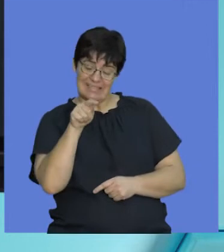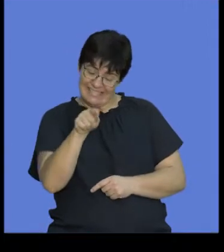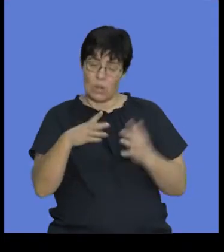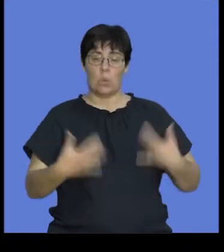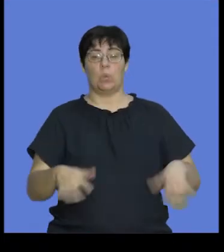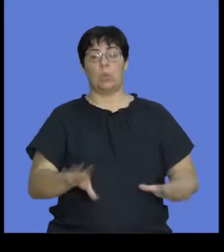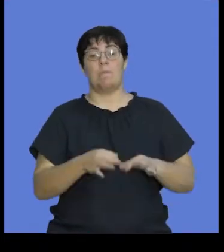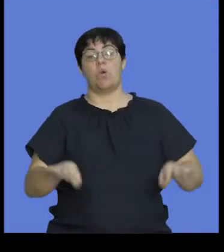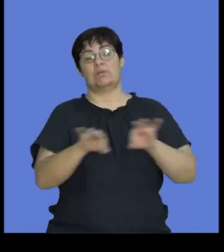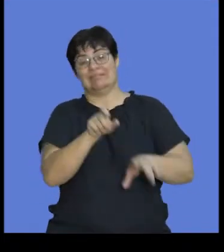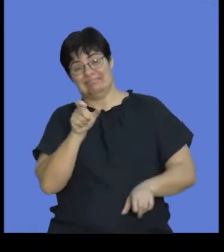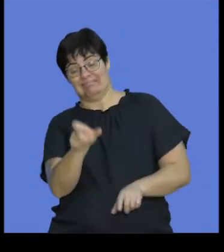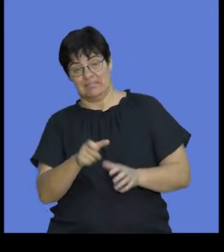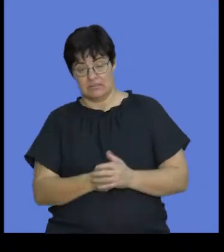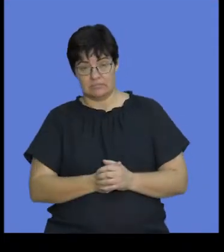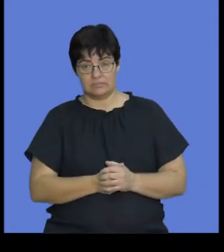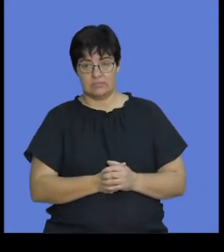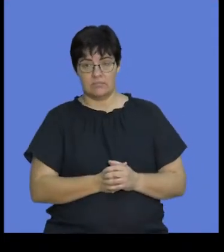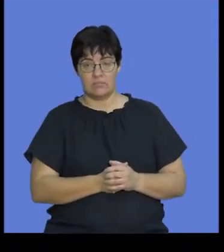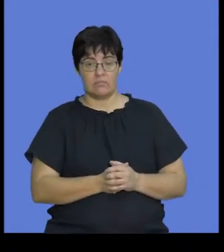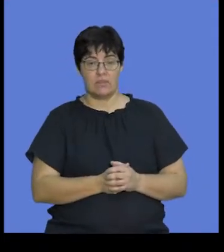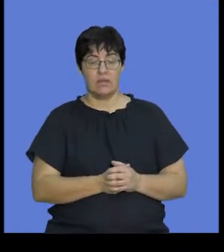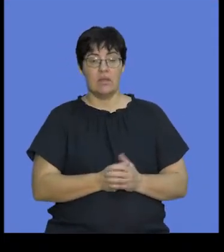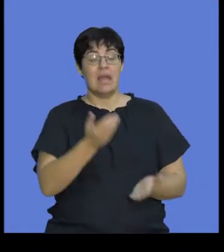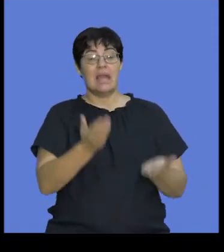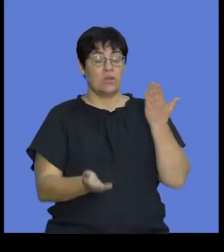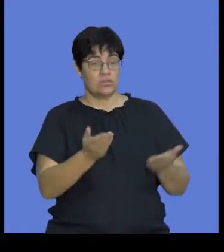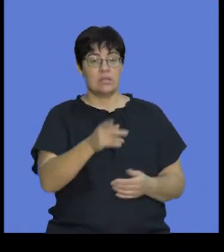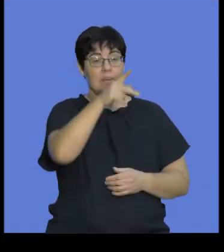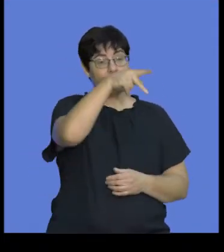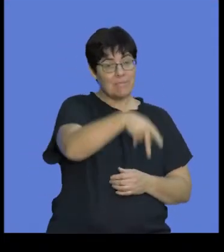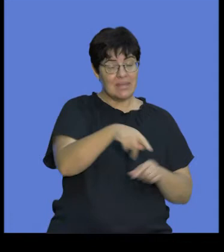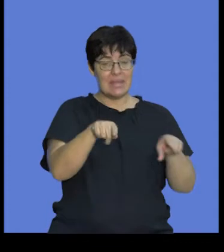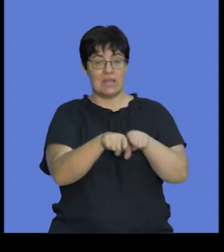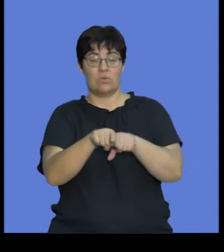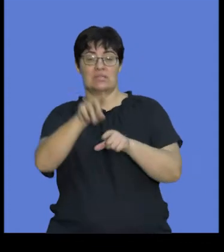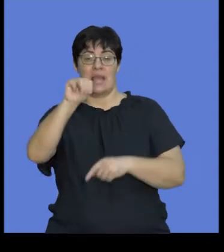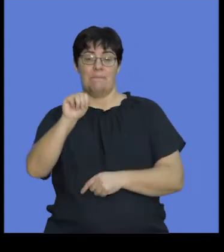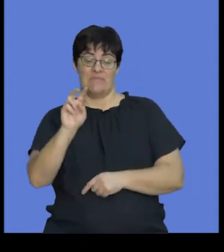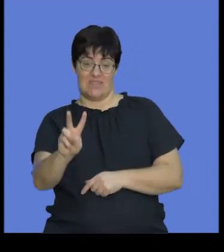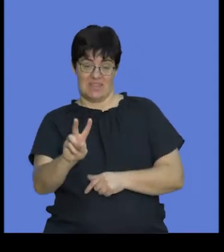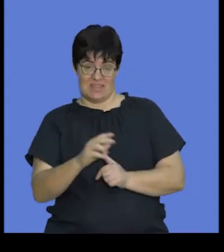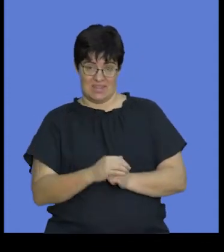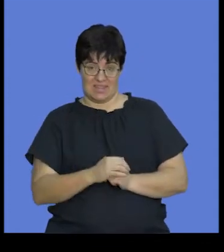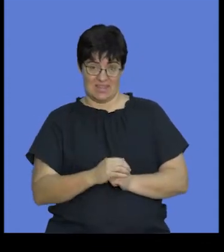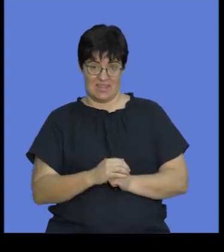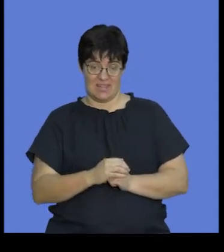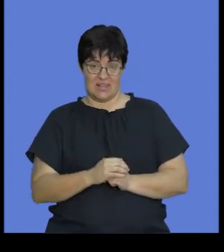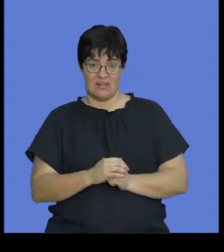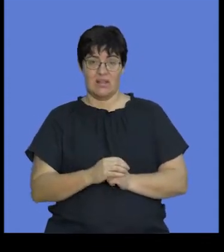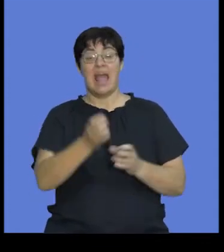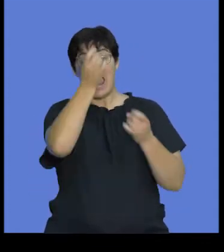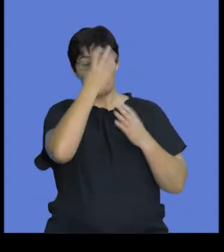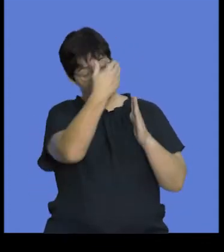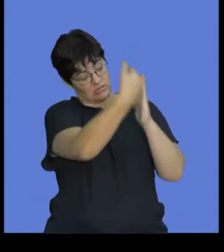important. The equation, P equals mv. The nice thing is, given to you on